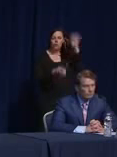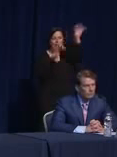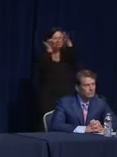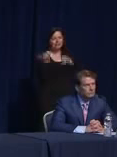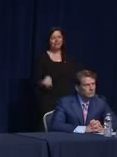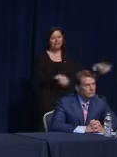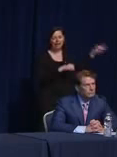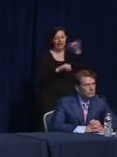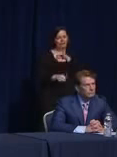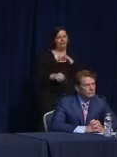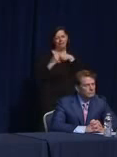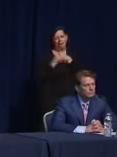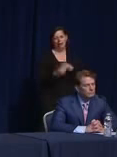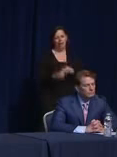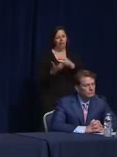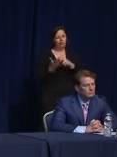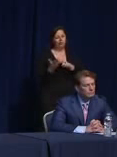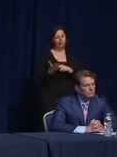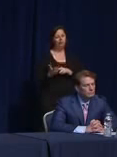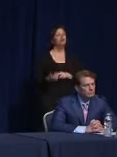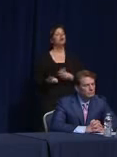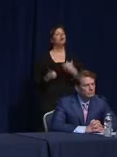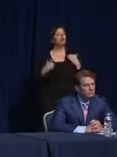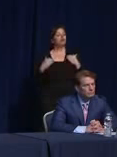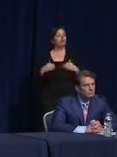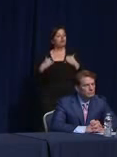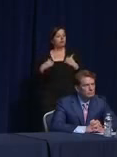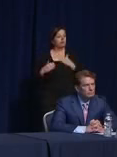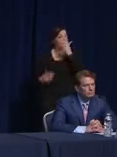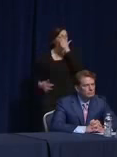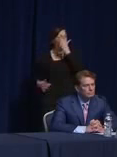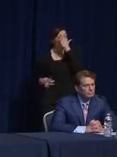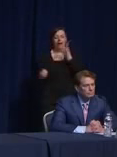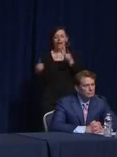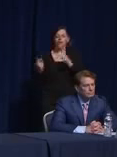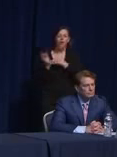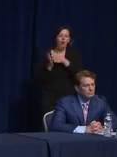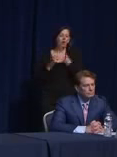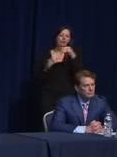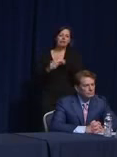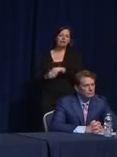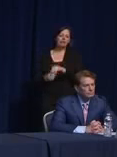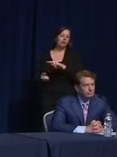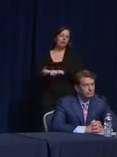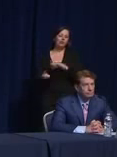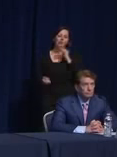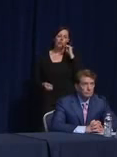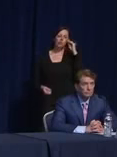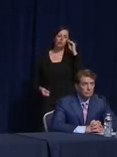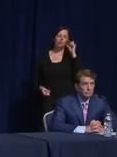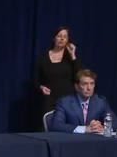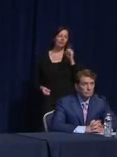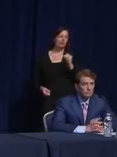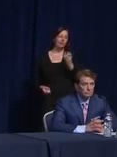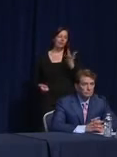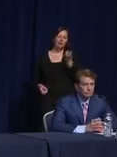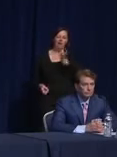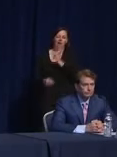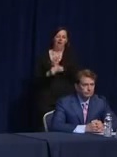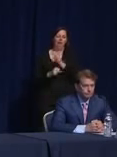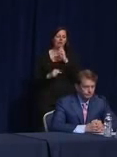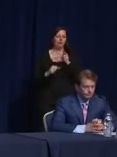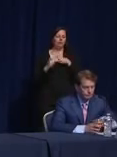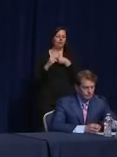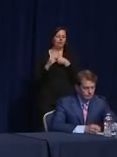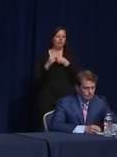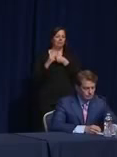Respiratory illnesses, we track them as a regular course of action through communicable disease, but we're